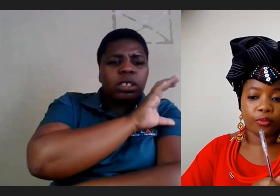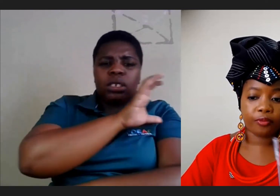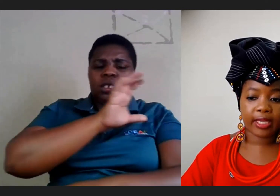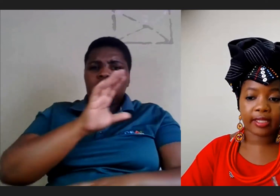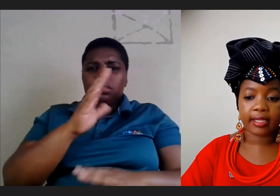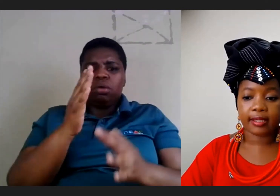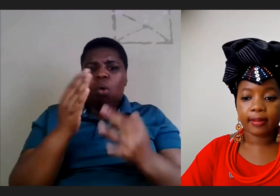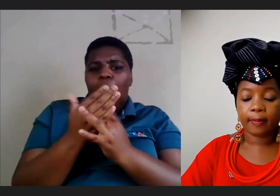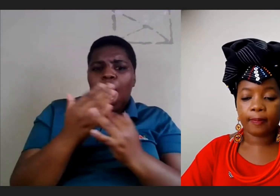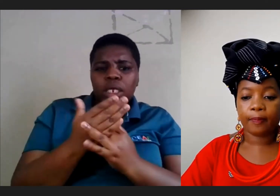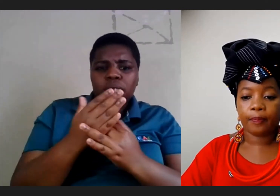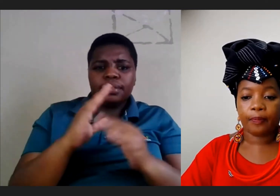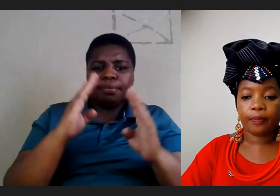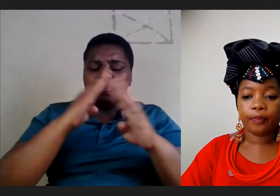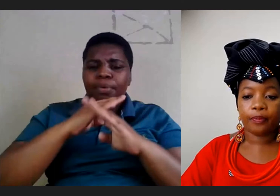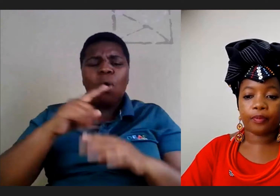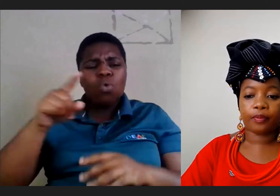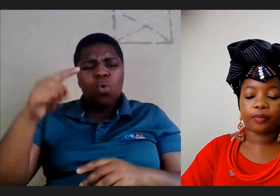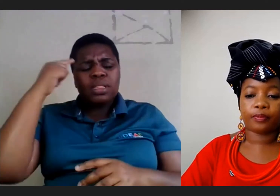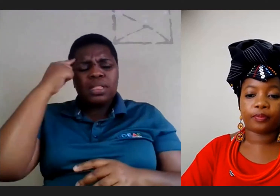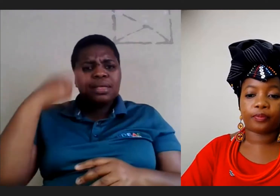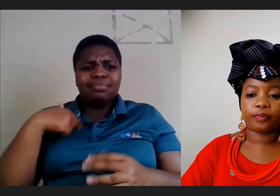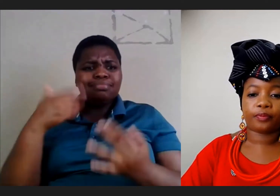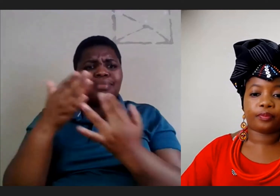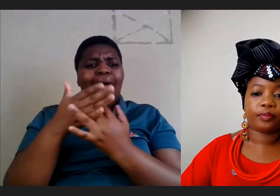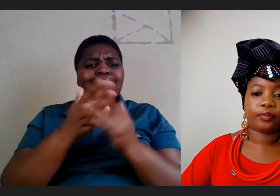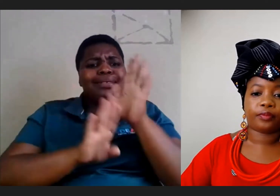could improve access?